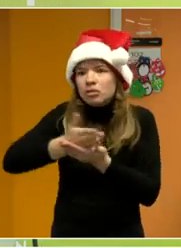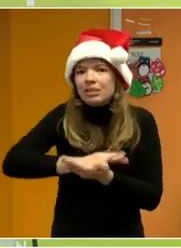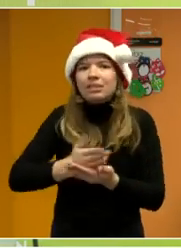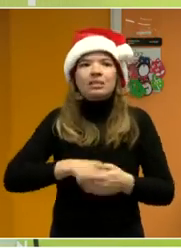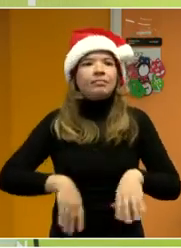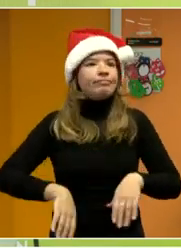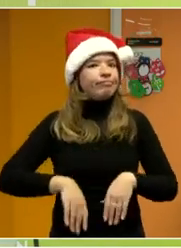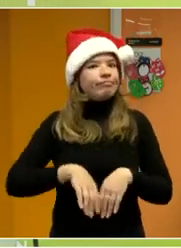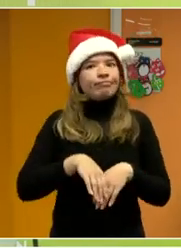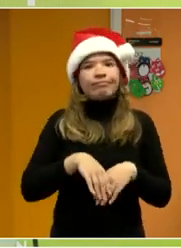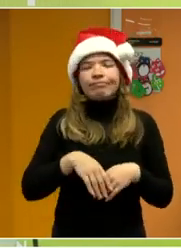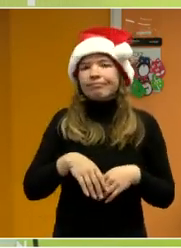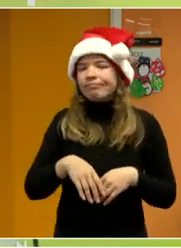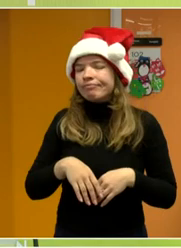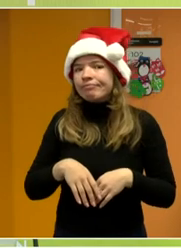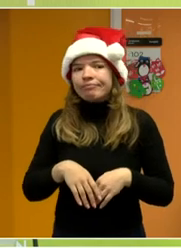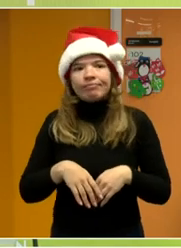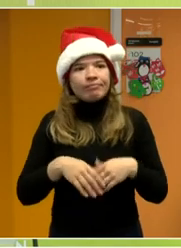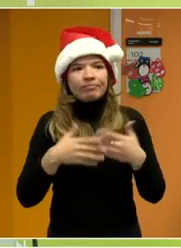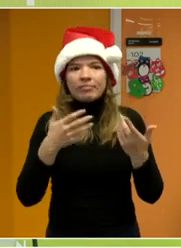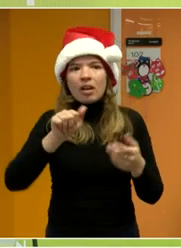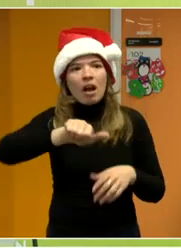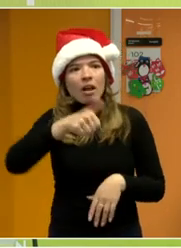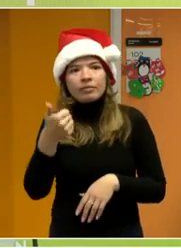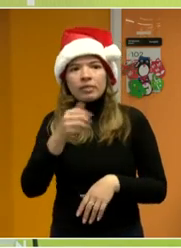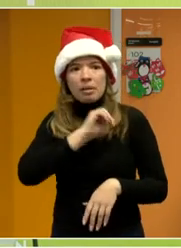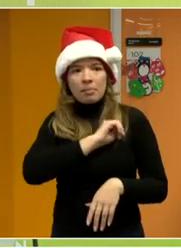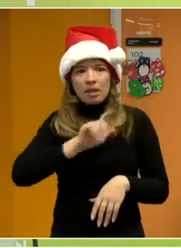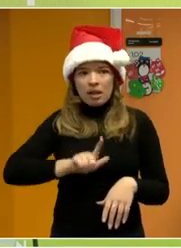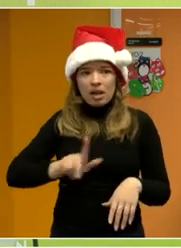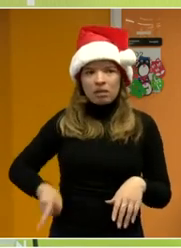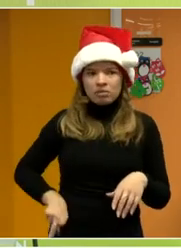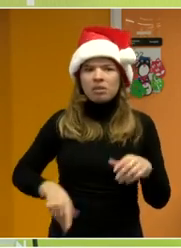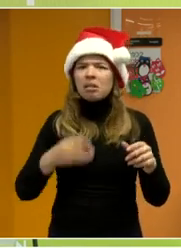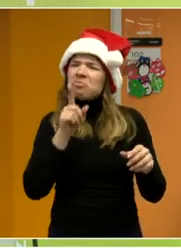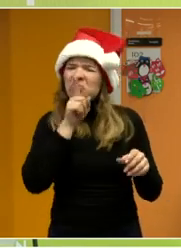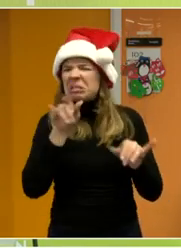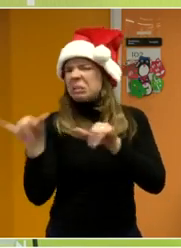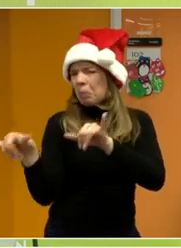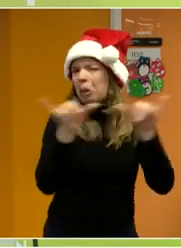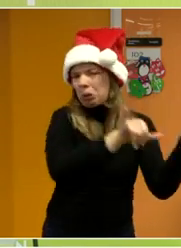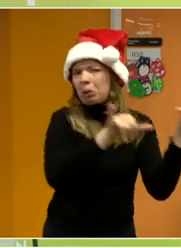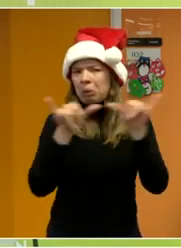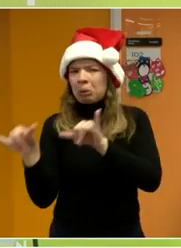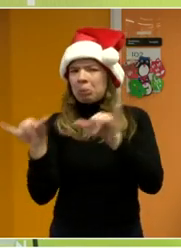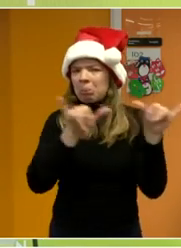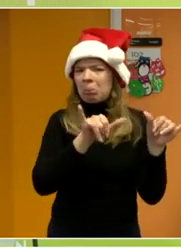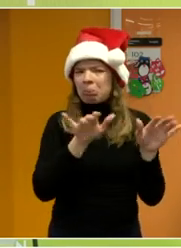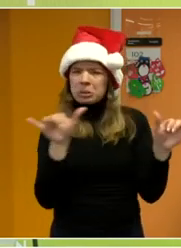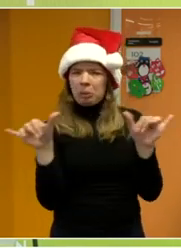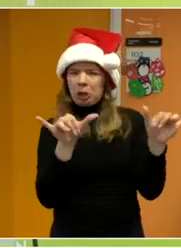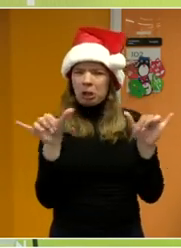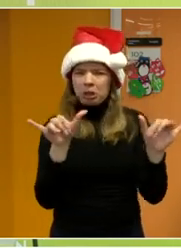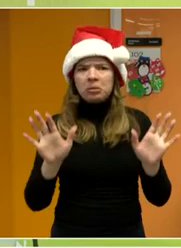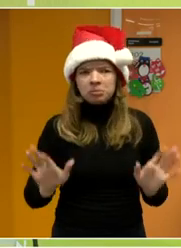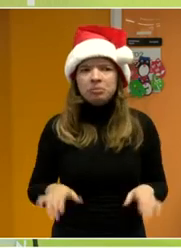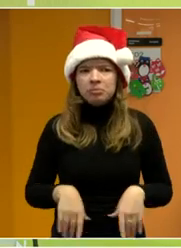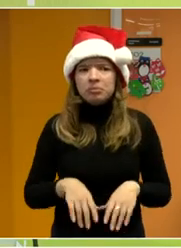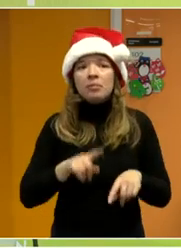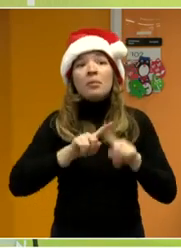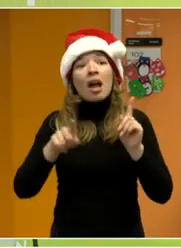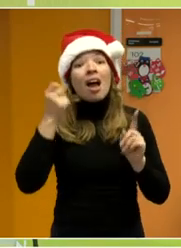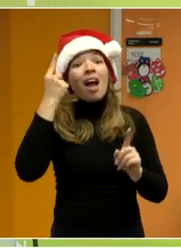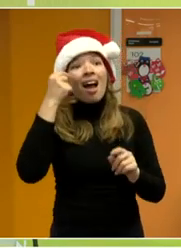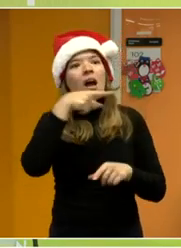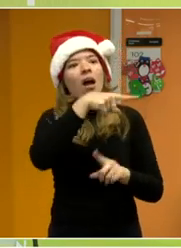classes. And our space at Martin Luther King Avenue is similarly configured, but also includes a barbering and cosmetology